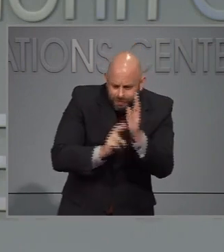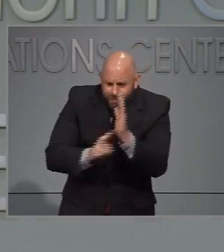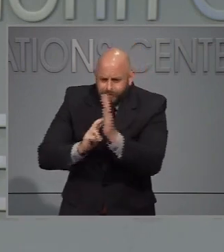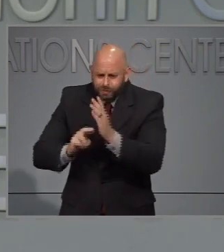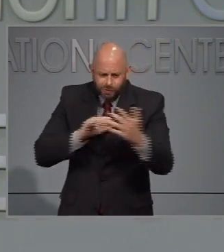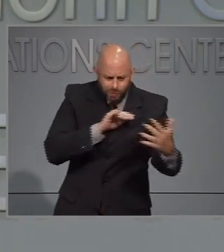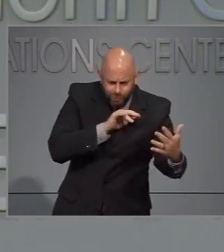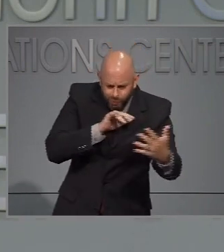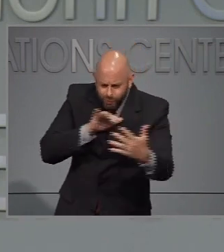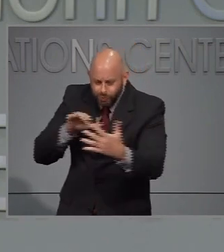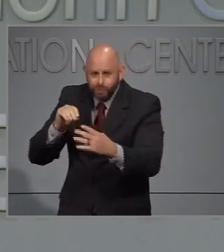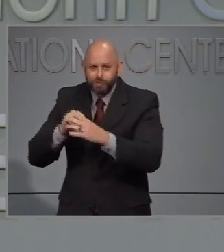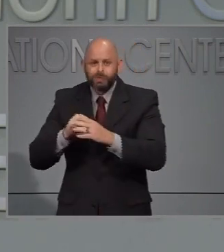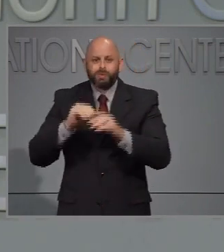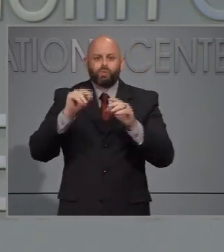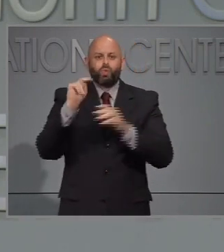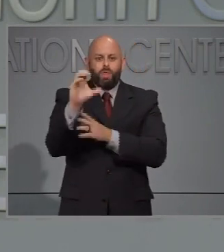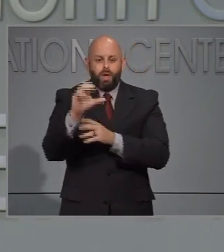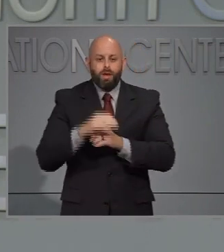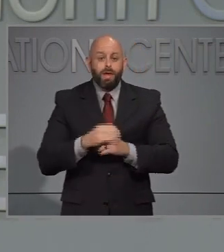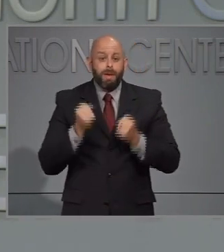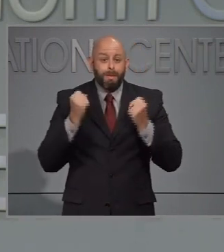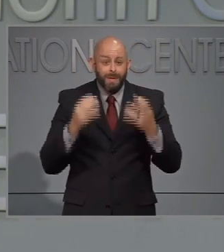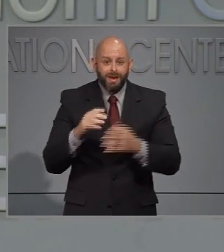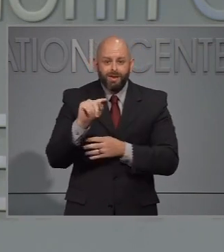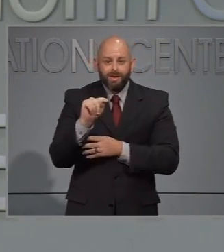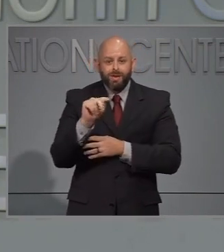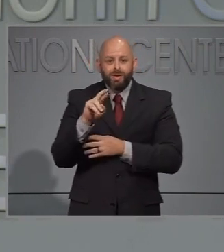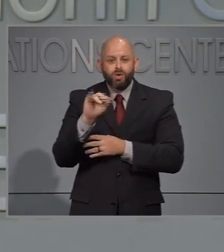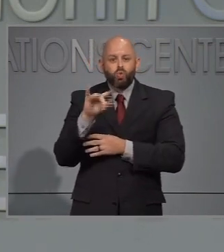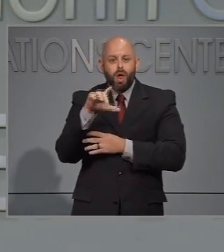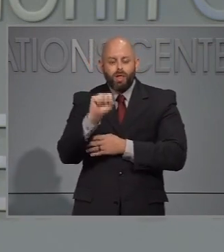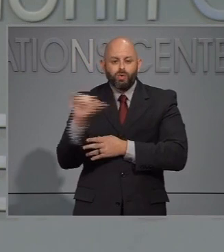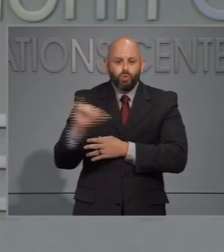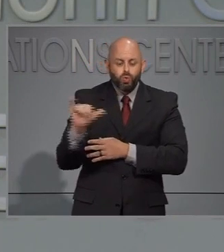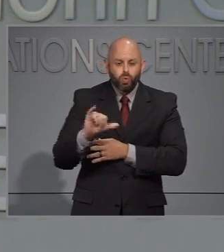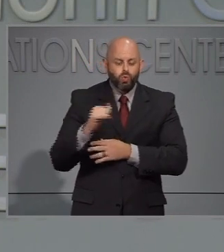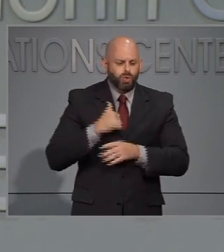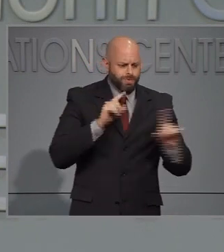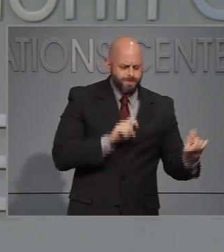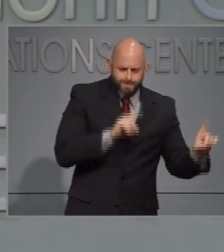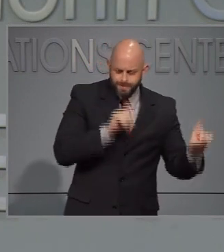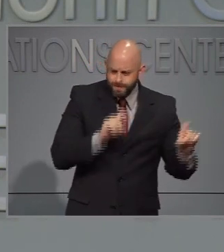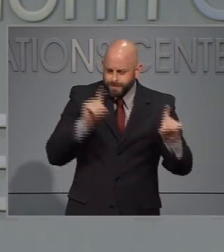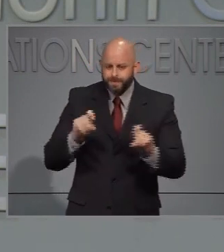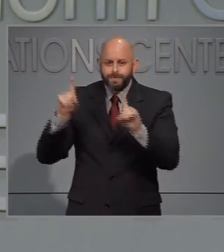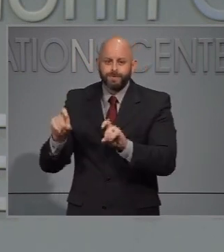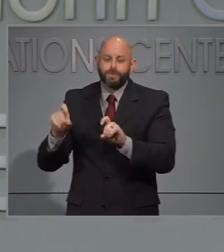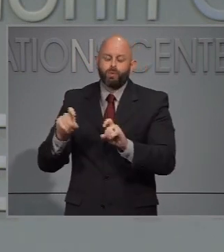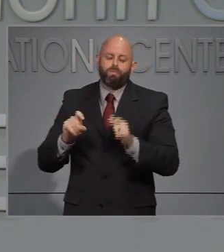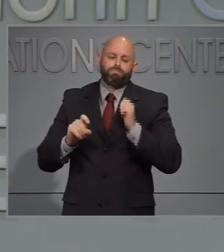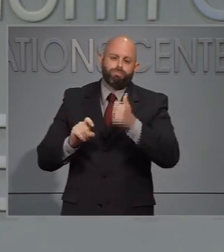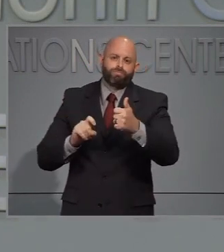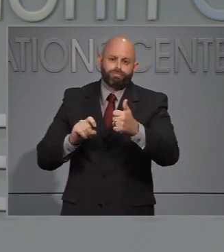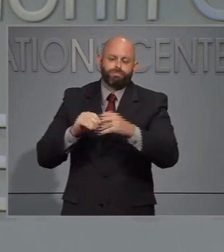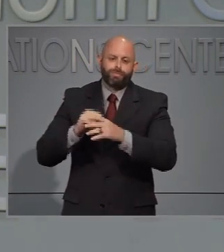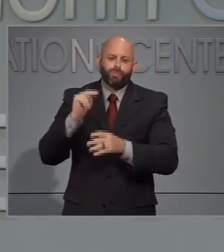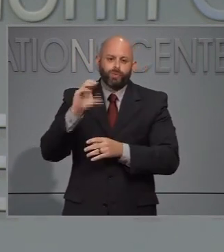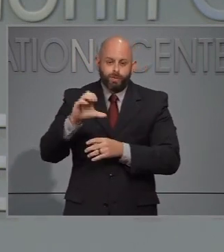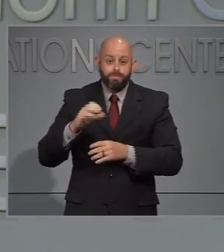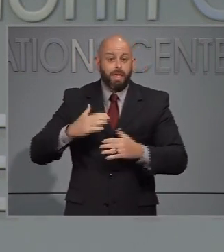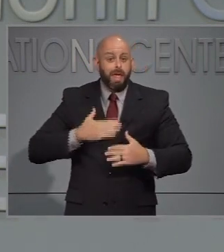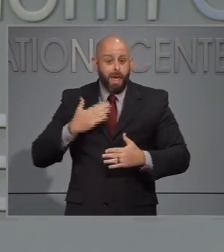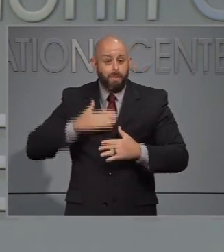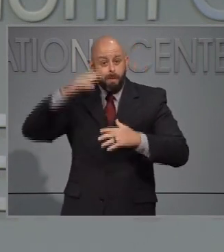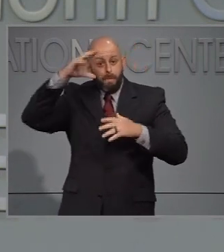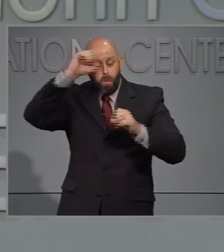clinical trials that are being held here. So we're always glad to have our nation's leaders come to North Carolina and